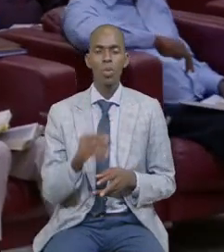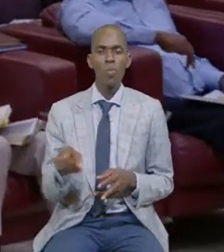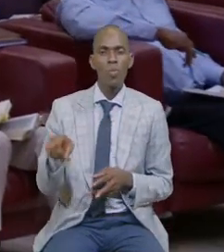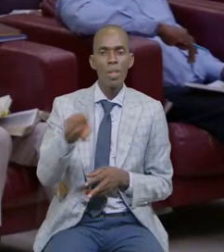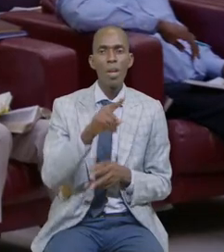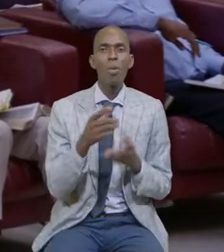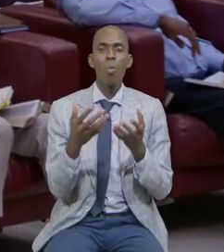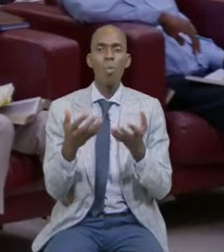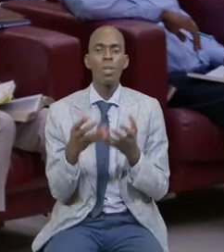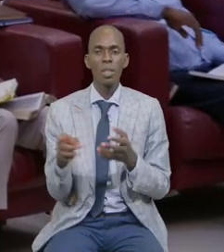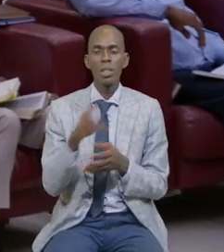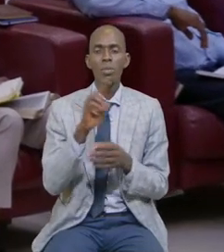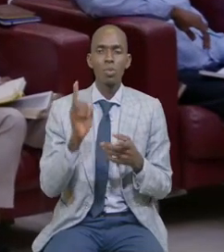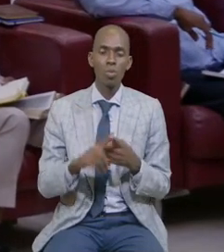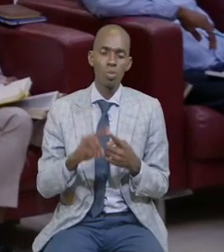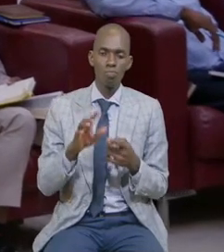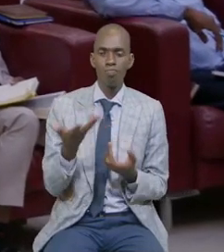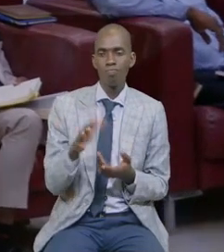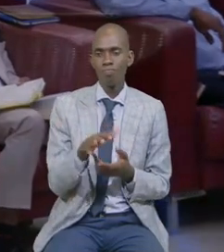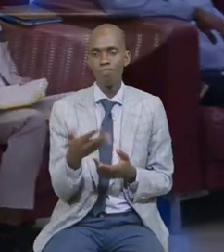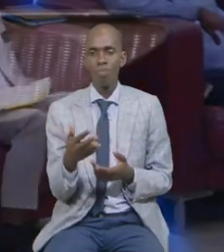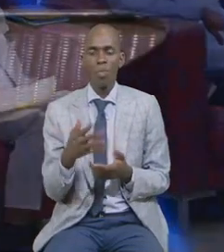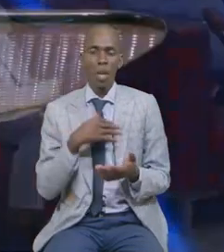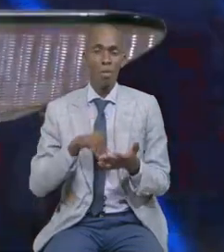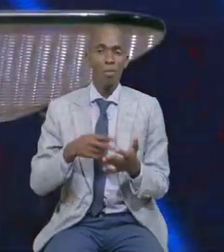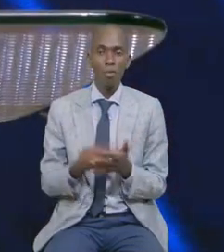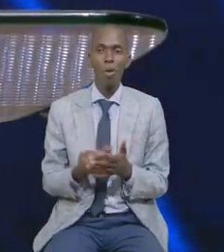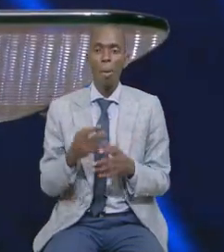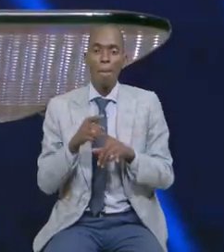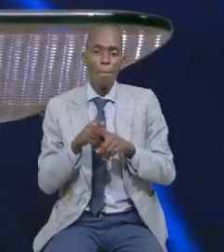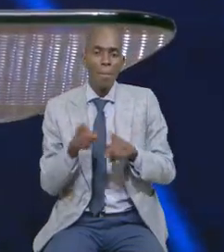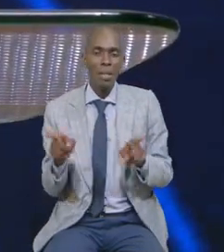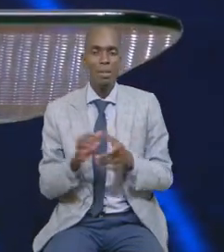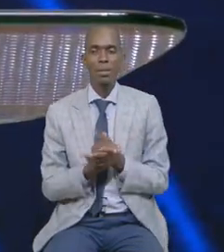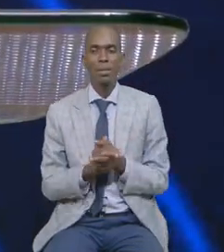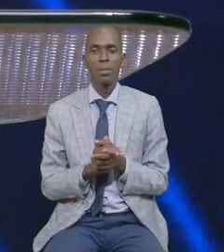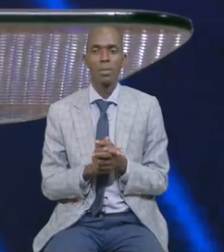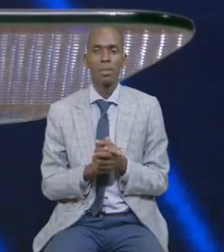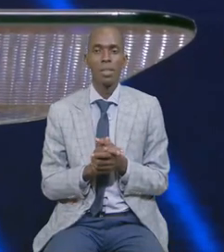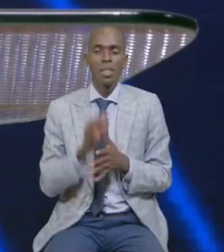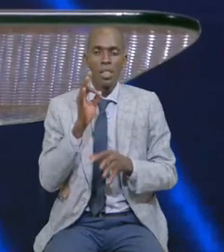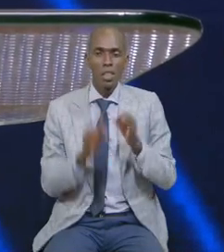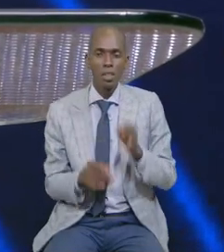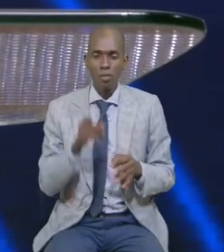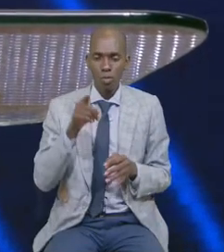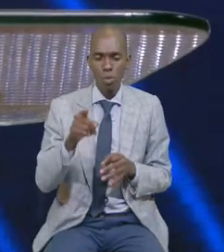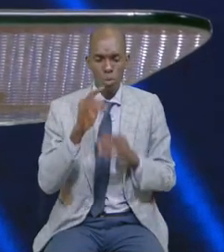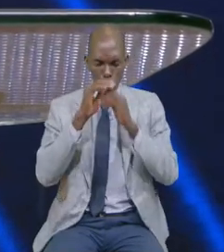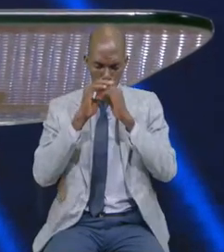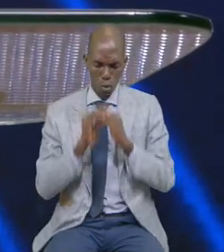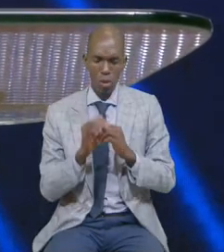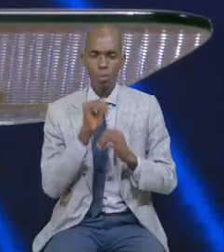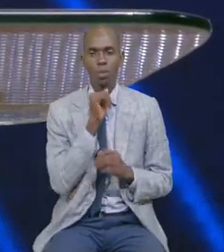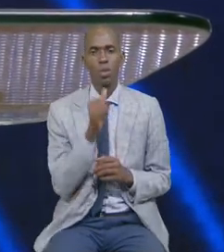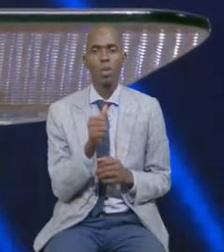to compromise. Then he said in the middle of the verse, he said, but if ye worship not,